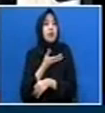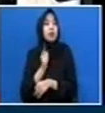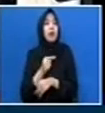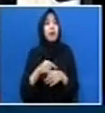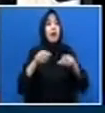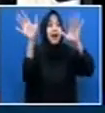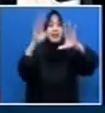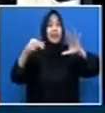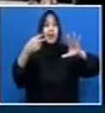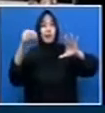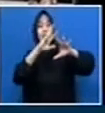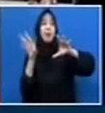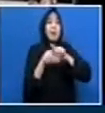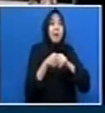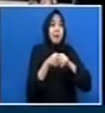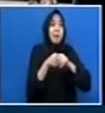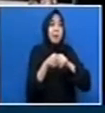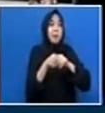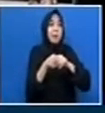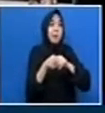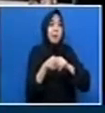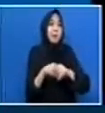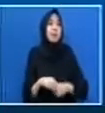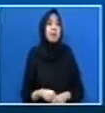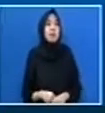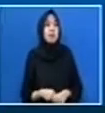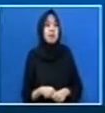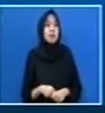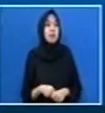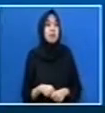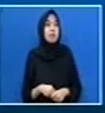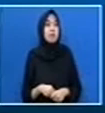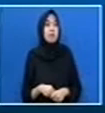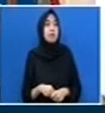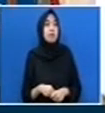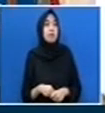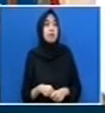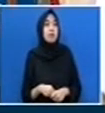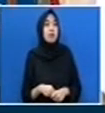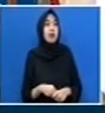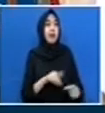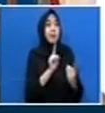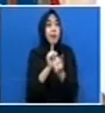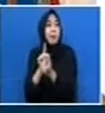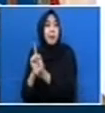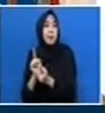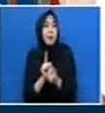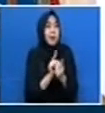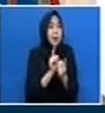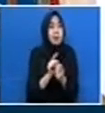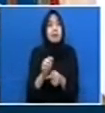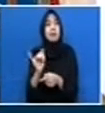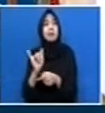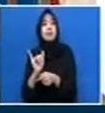seeing I met with all of the ambassadors today, all 10, in a terrific meeting. Very grateful for